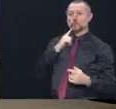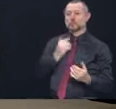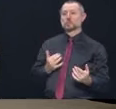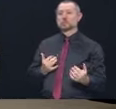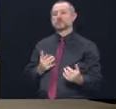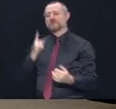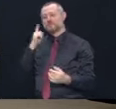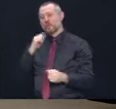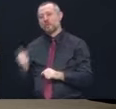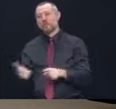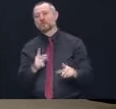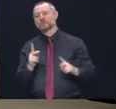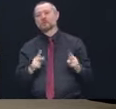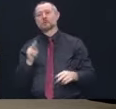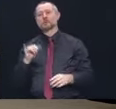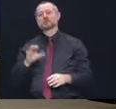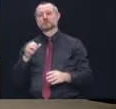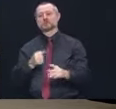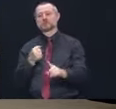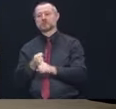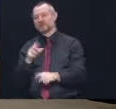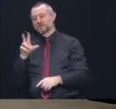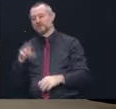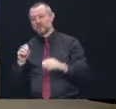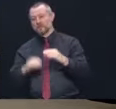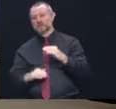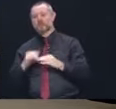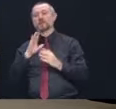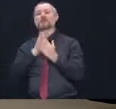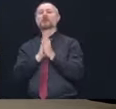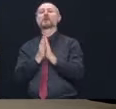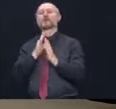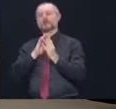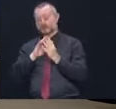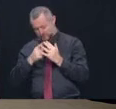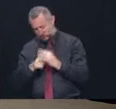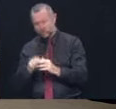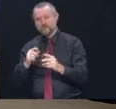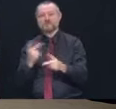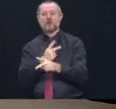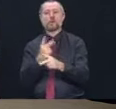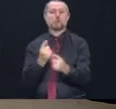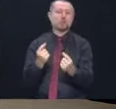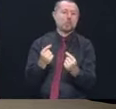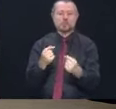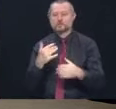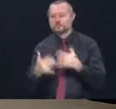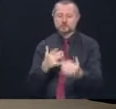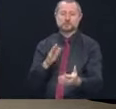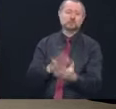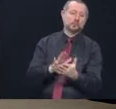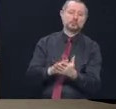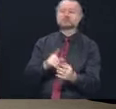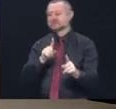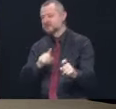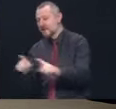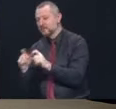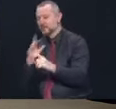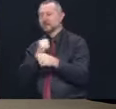hit a 3% in order to figure out a strategy to reopen schools, to test all the students out, to, like, you know, work on